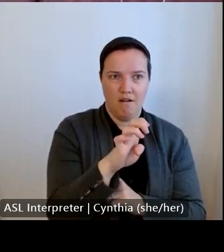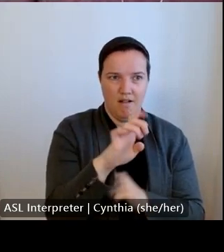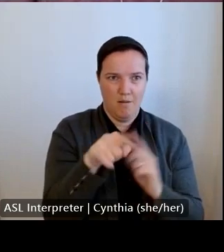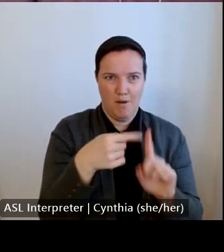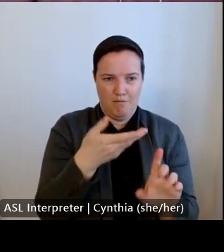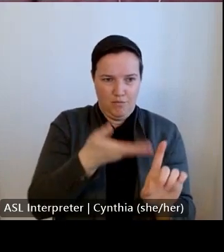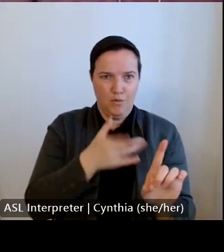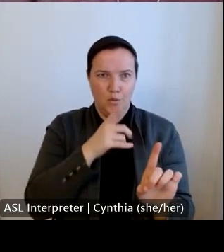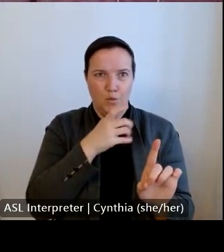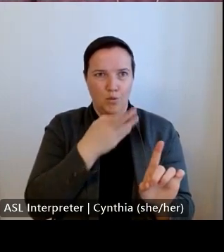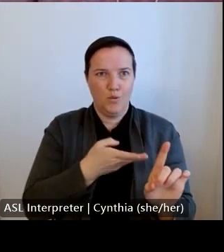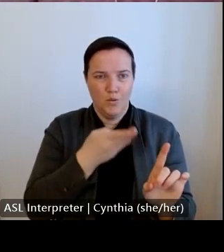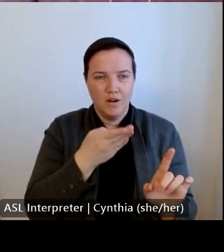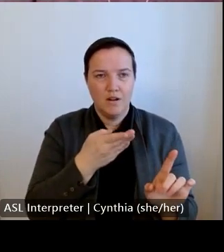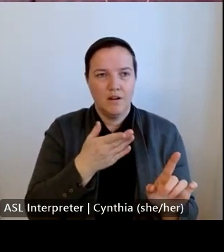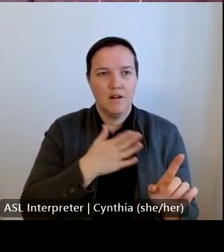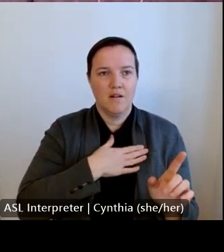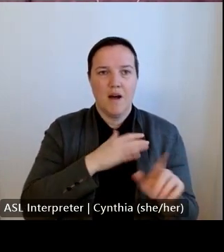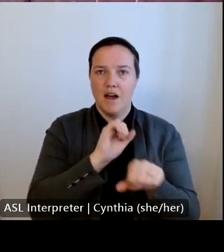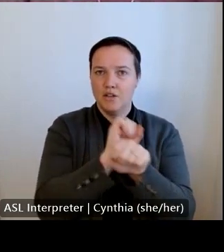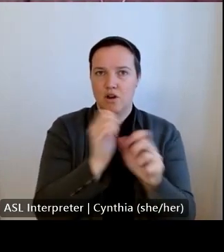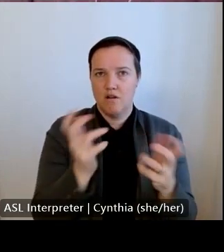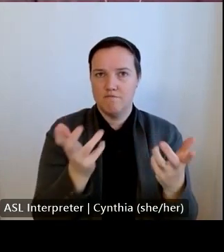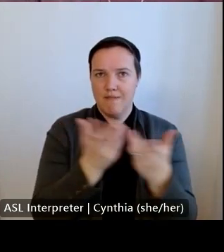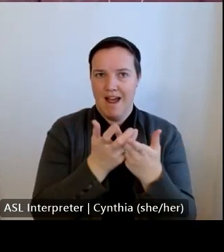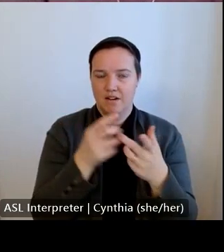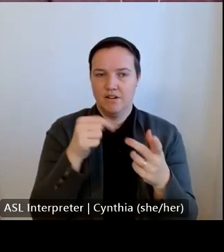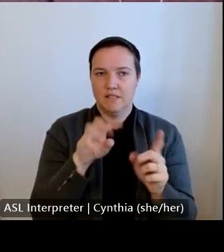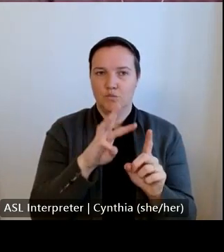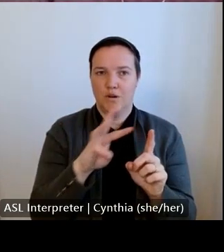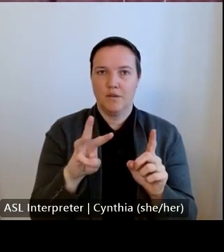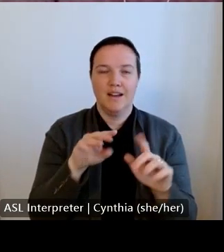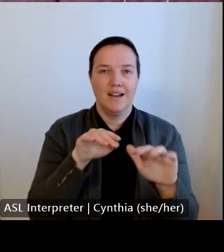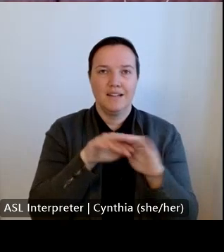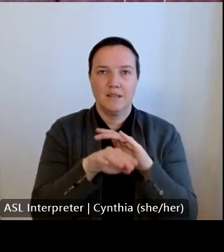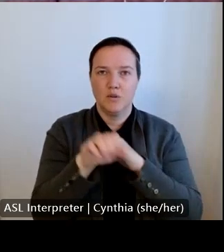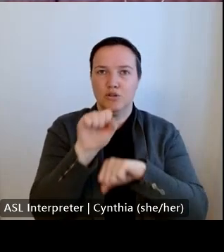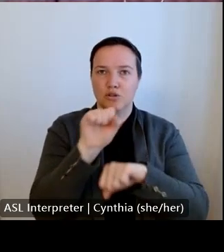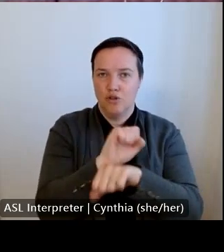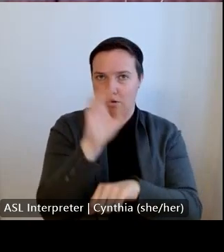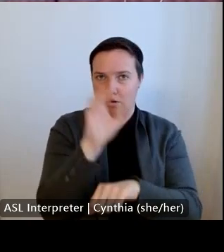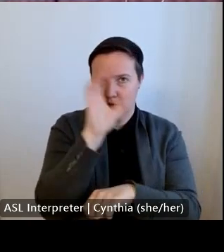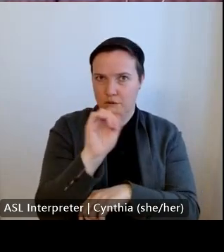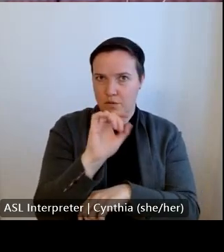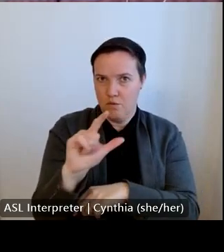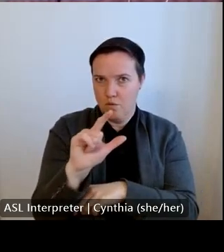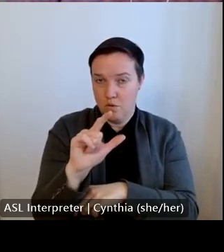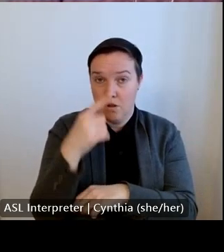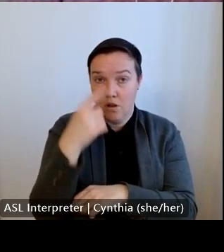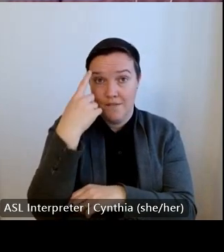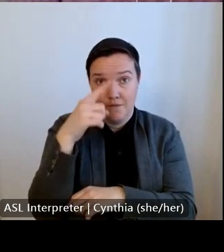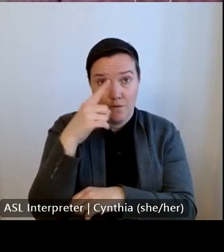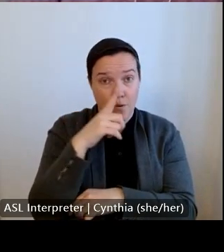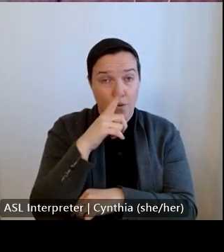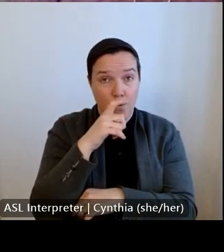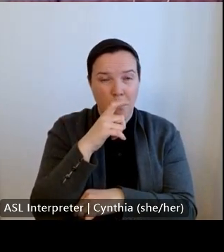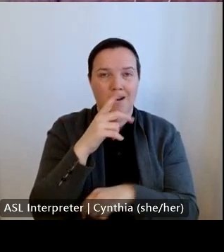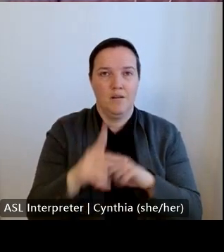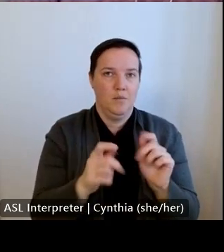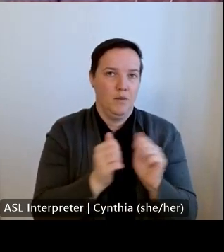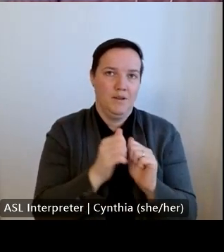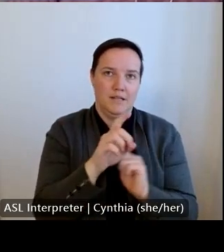So My Job Match is an accessible job search tool designed specifically for individuals